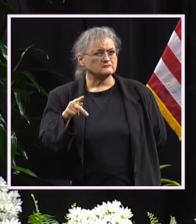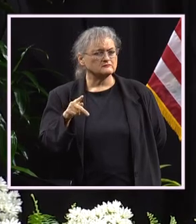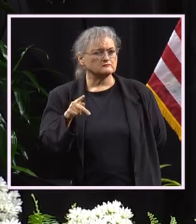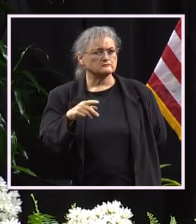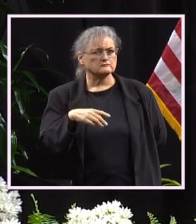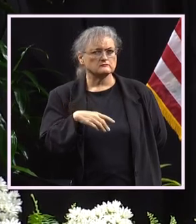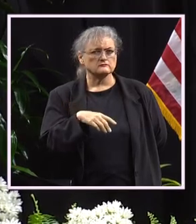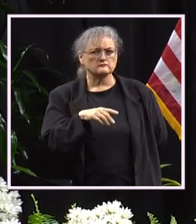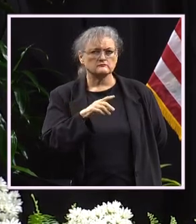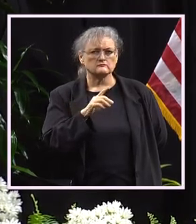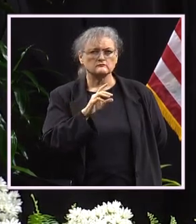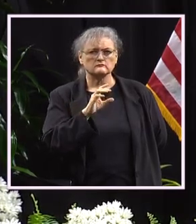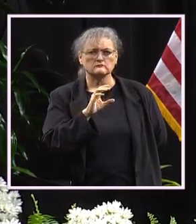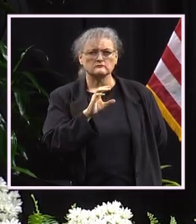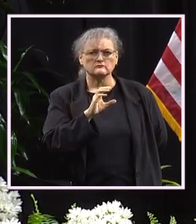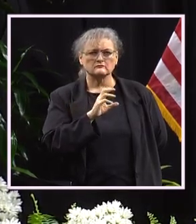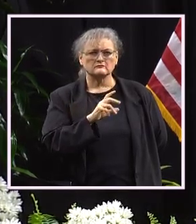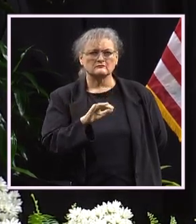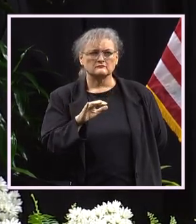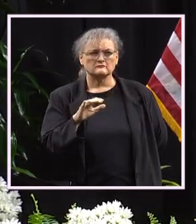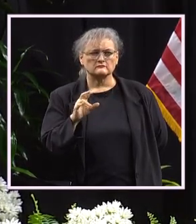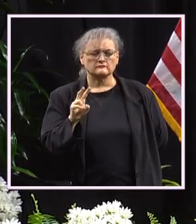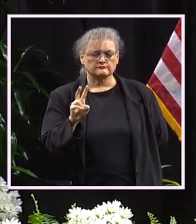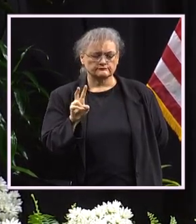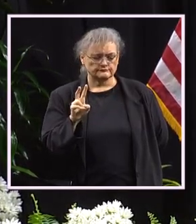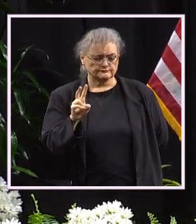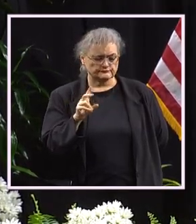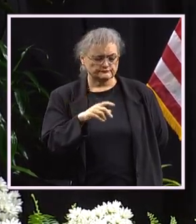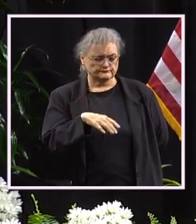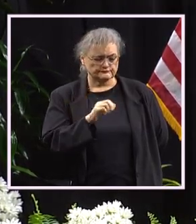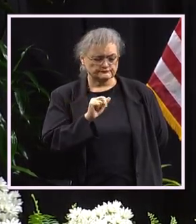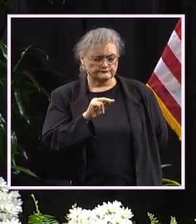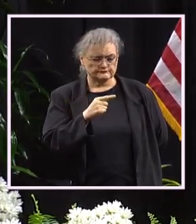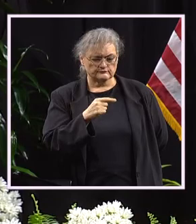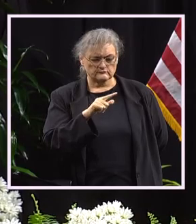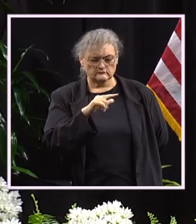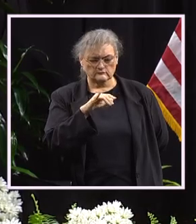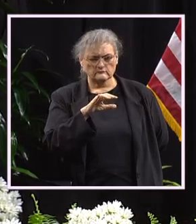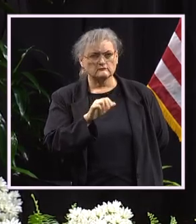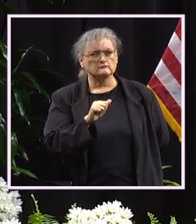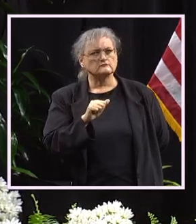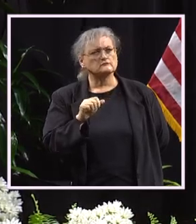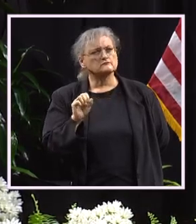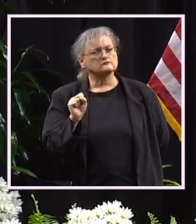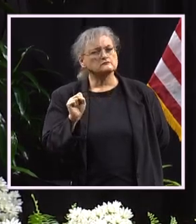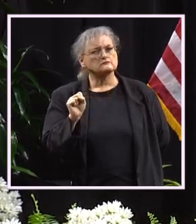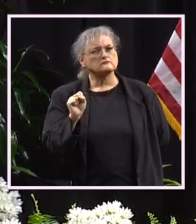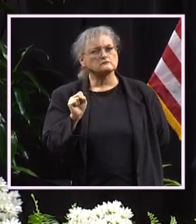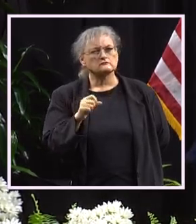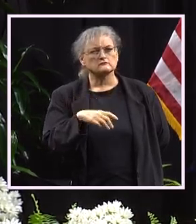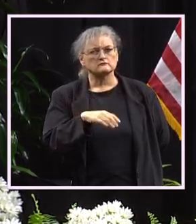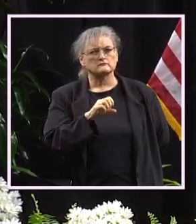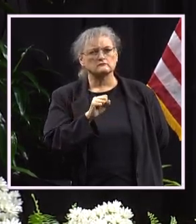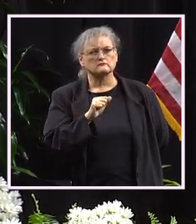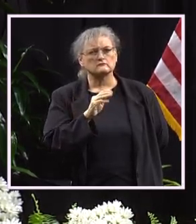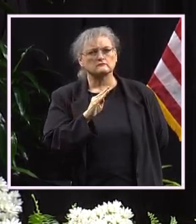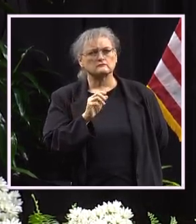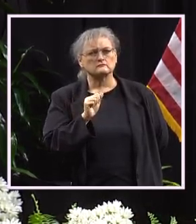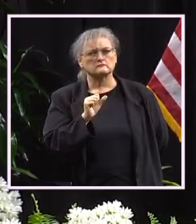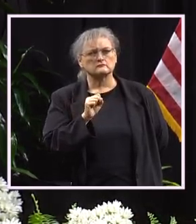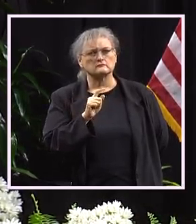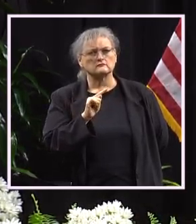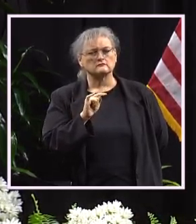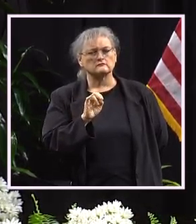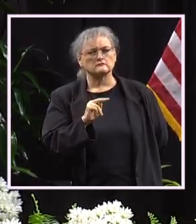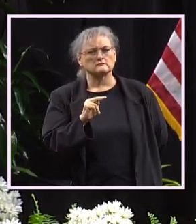Kevin V. Arevalo, Angelica Diaz Sanchez, Master of Science, Sebastian N. Velez, Summa